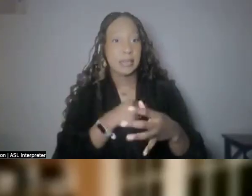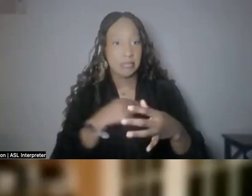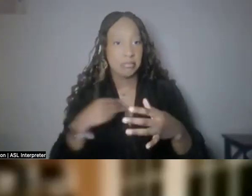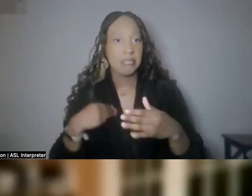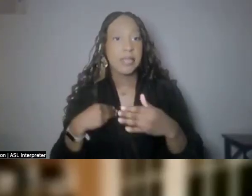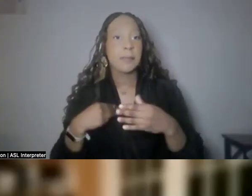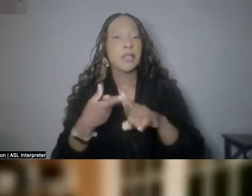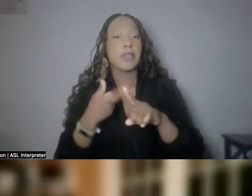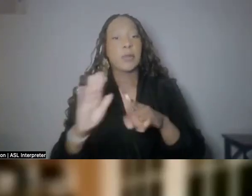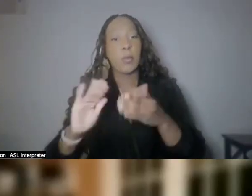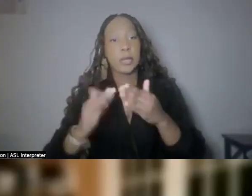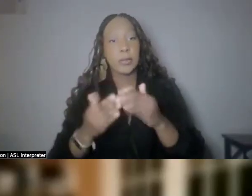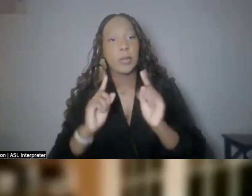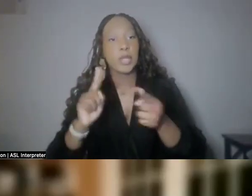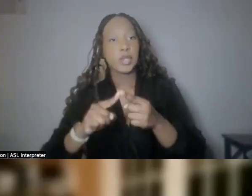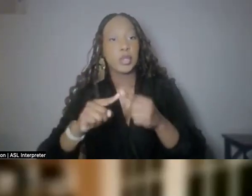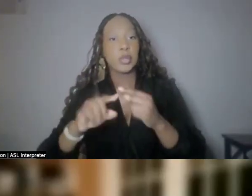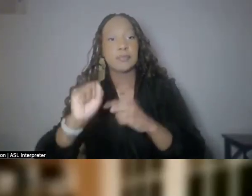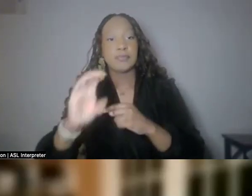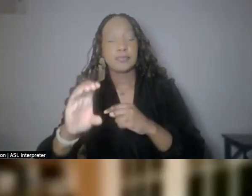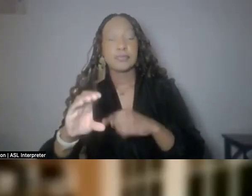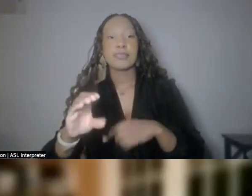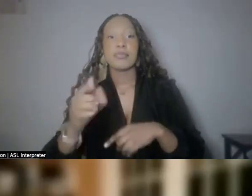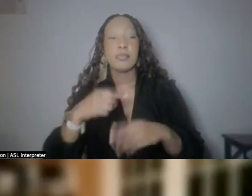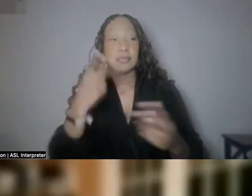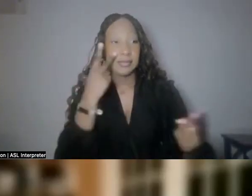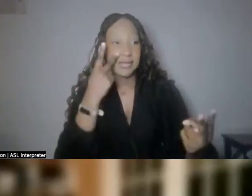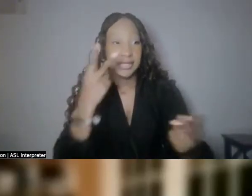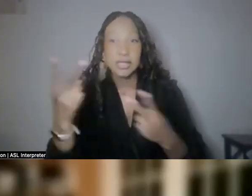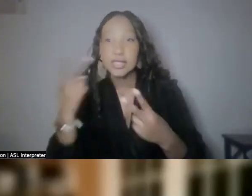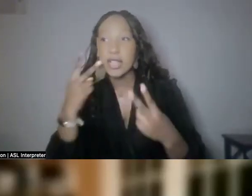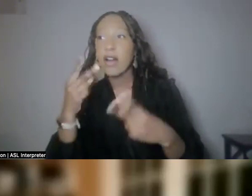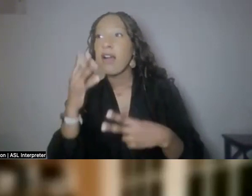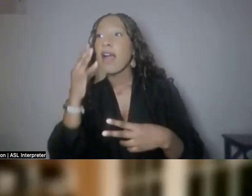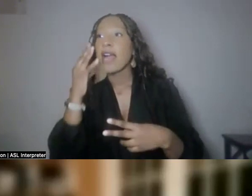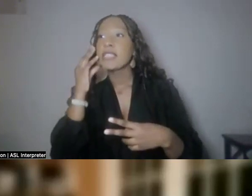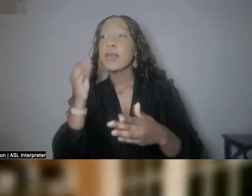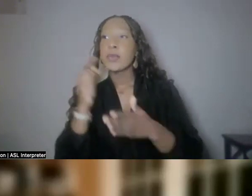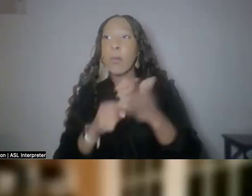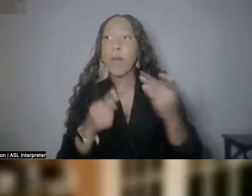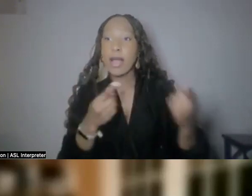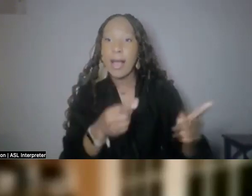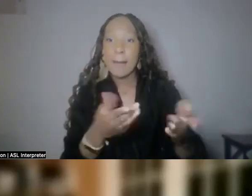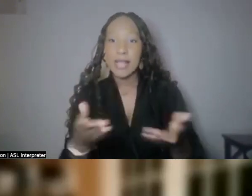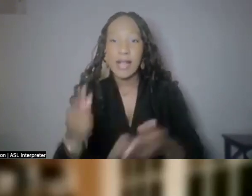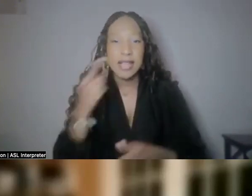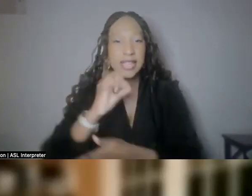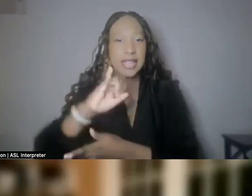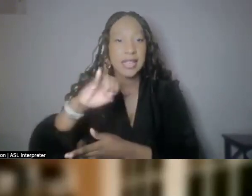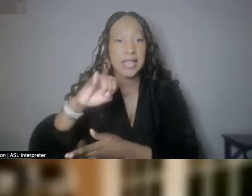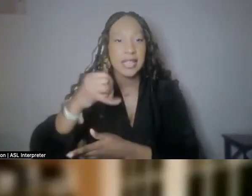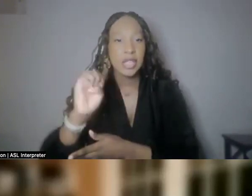your community, and they saw firsthand what was there. Jeremy, I think you were there, and there, that's